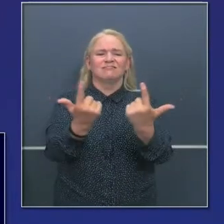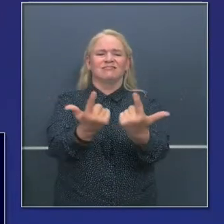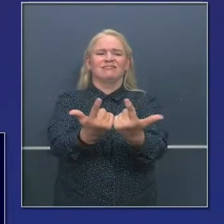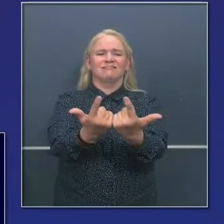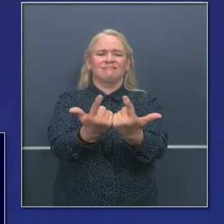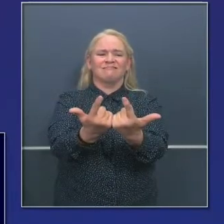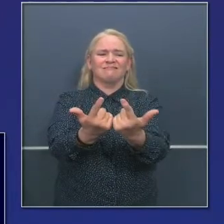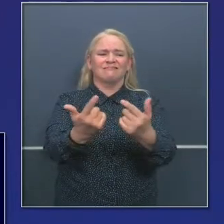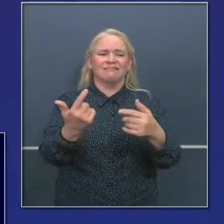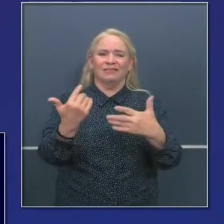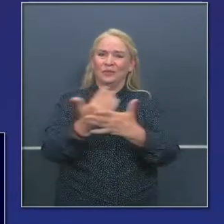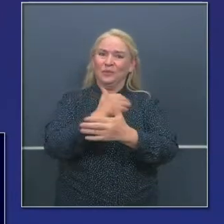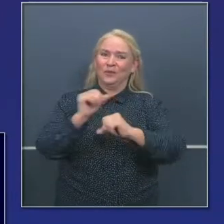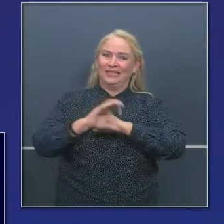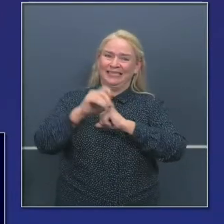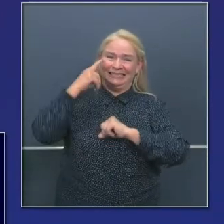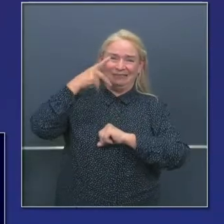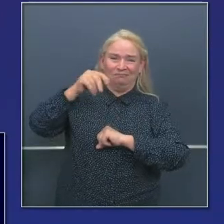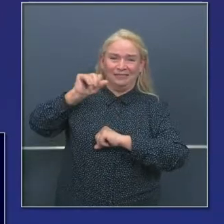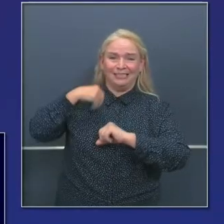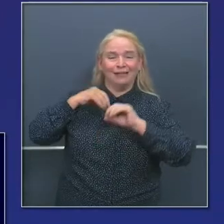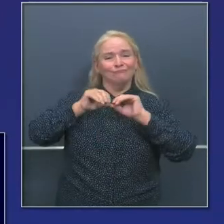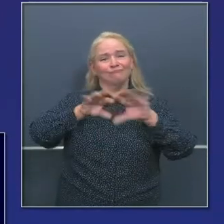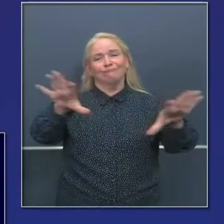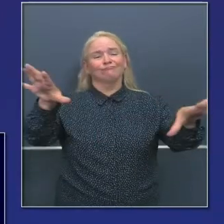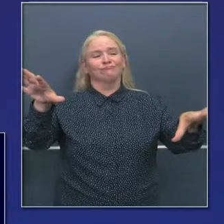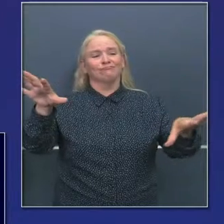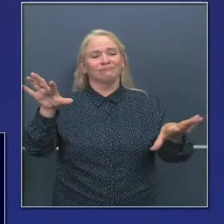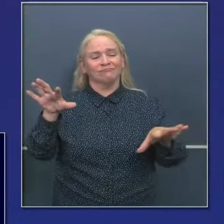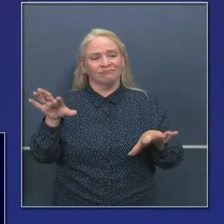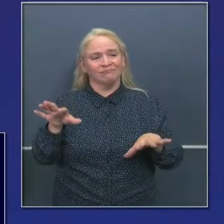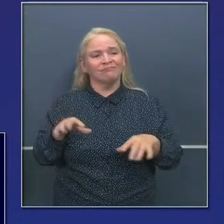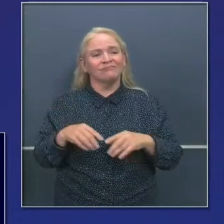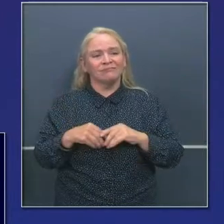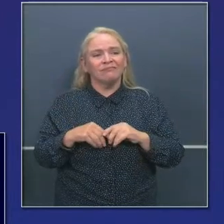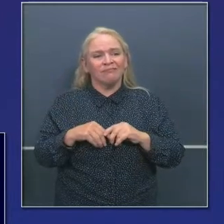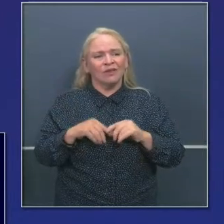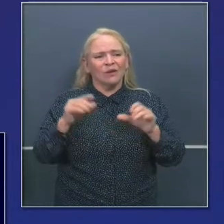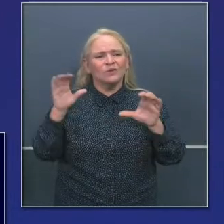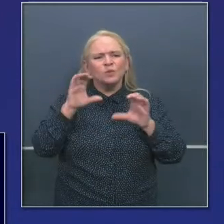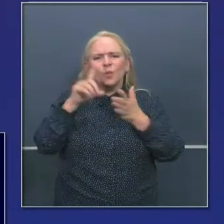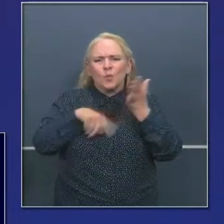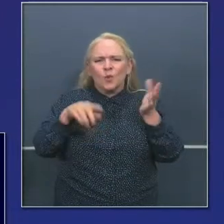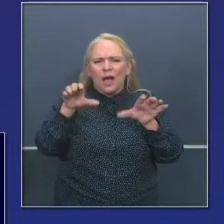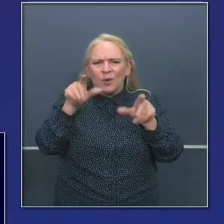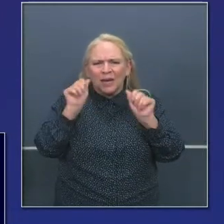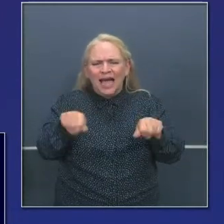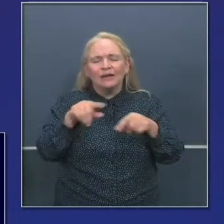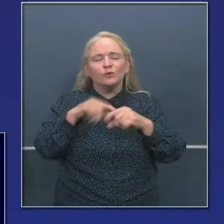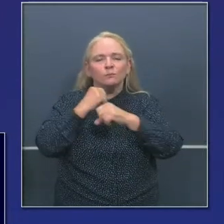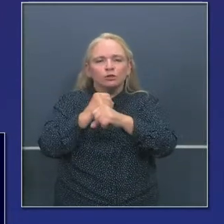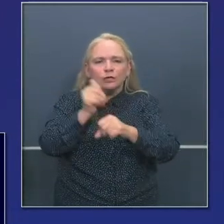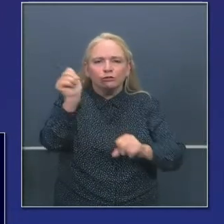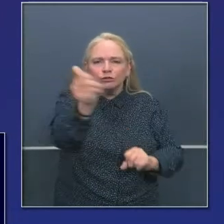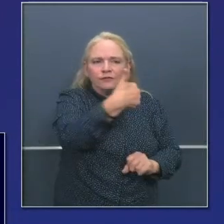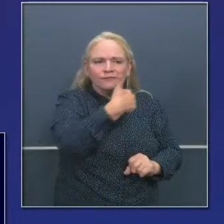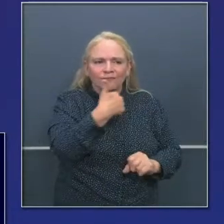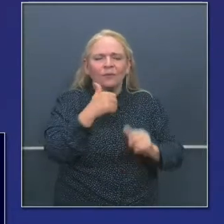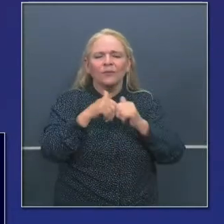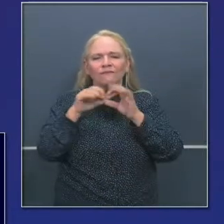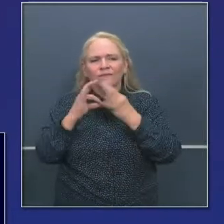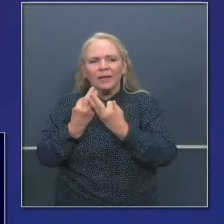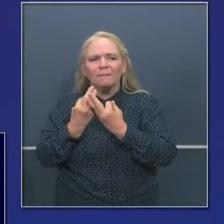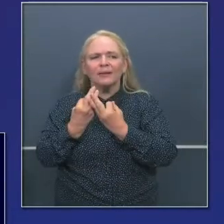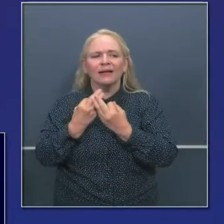media campaign to the forefront, to do what you can to protect yourself, to protect others, and